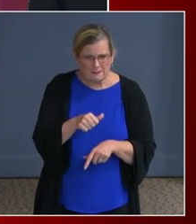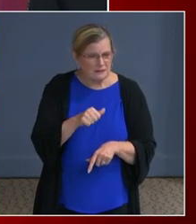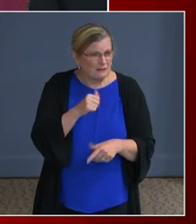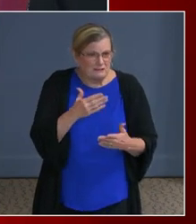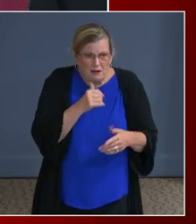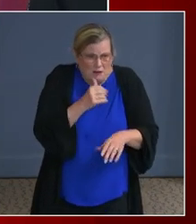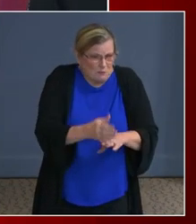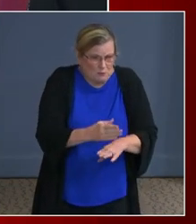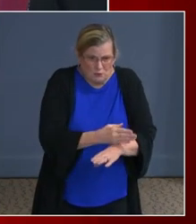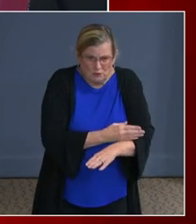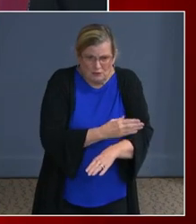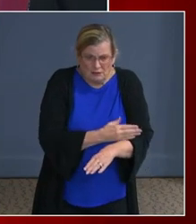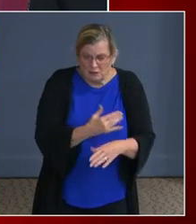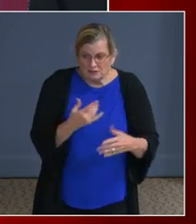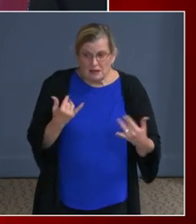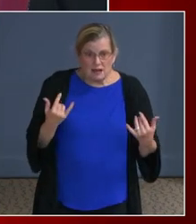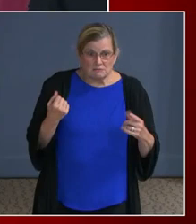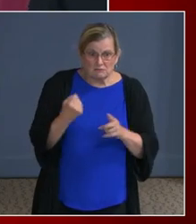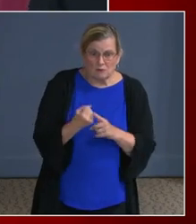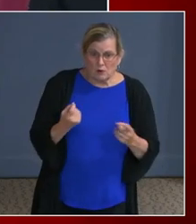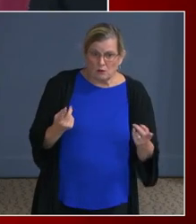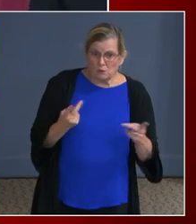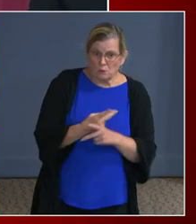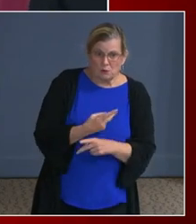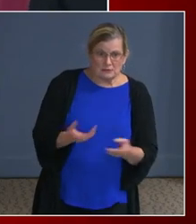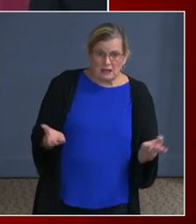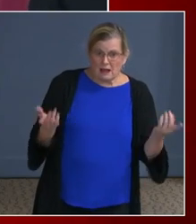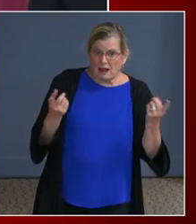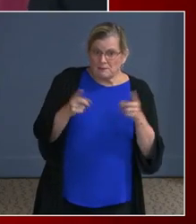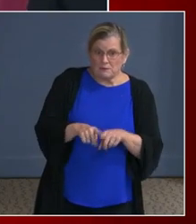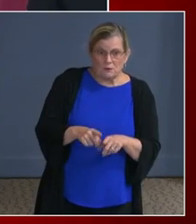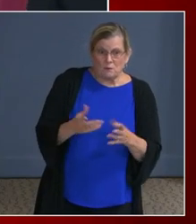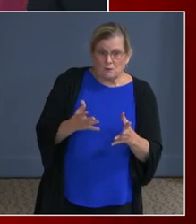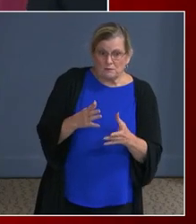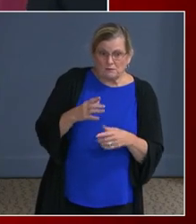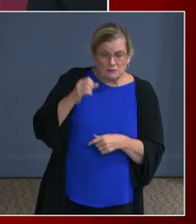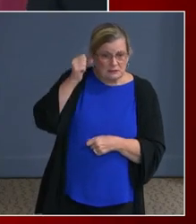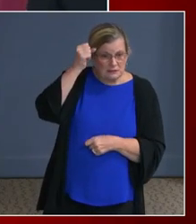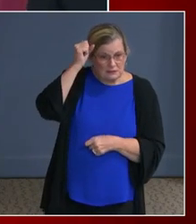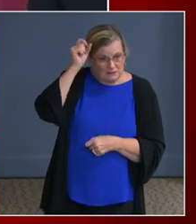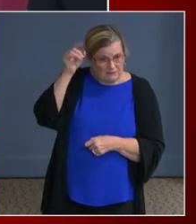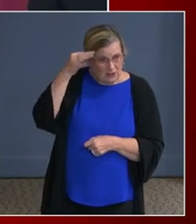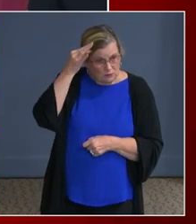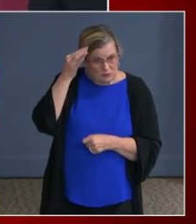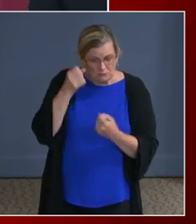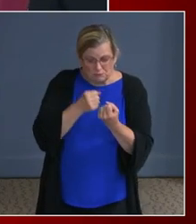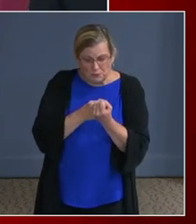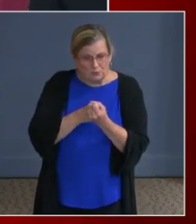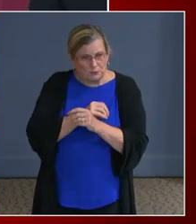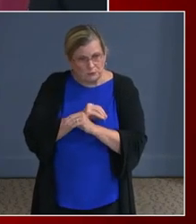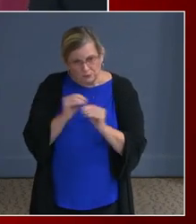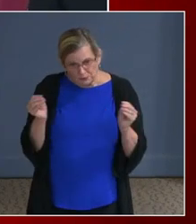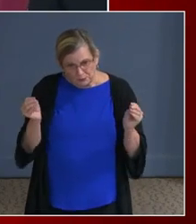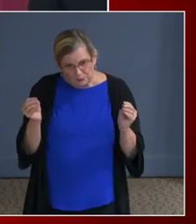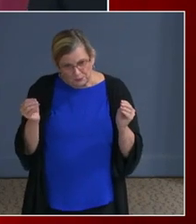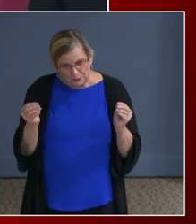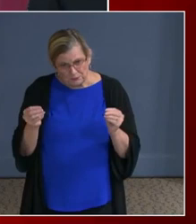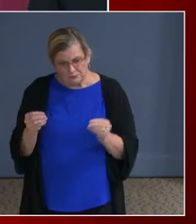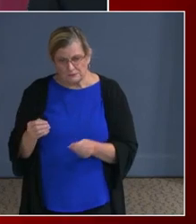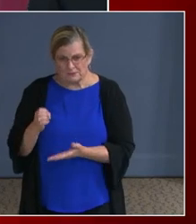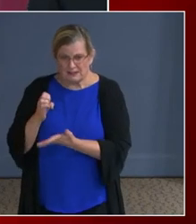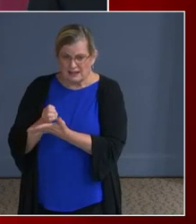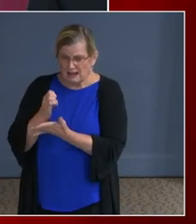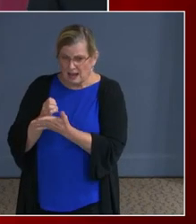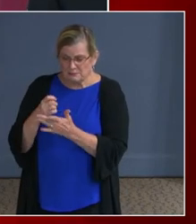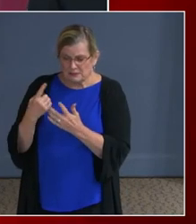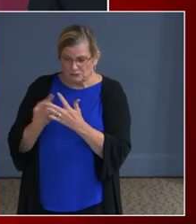with the federal government not providing support, the worst case scenario could be another downward projection of as much as $500